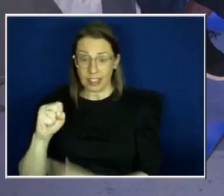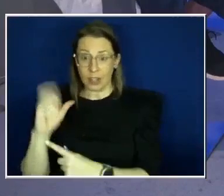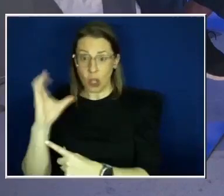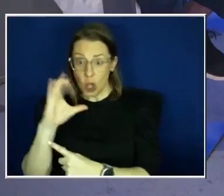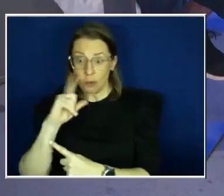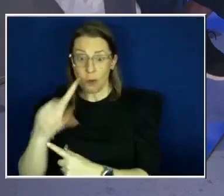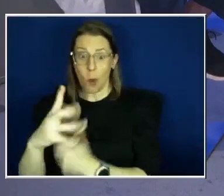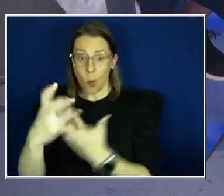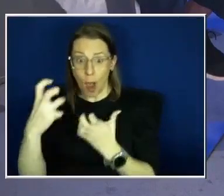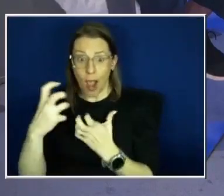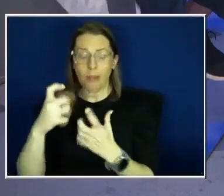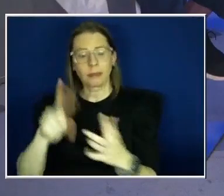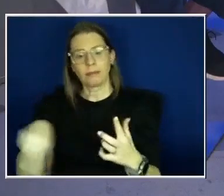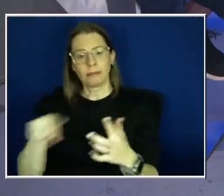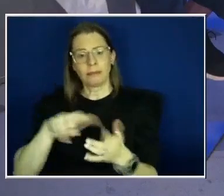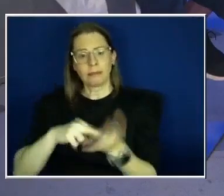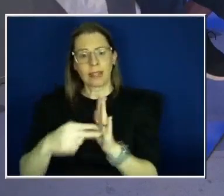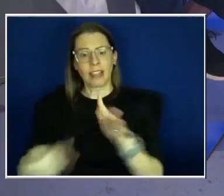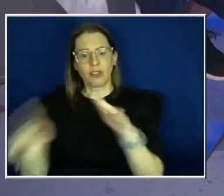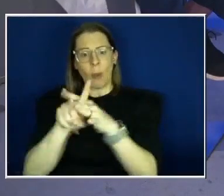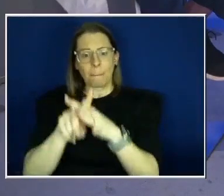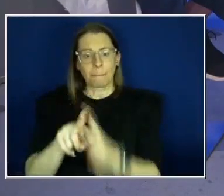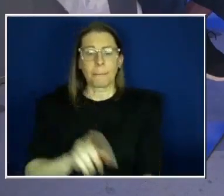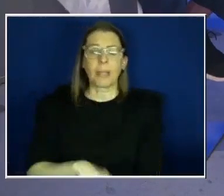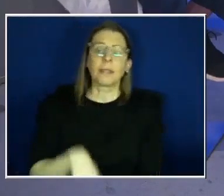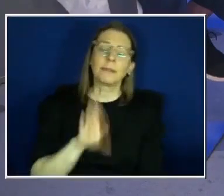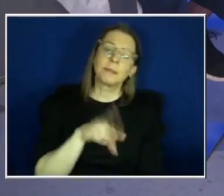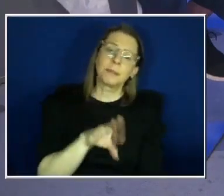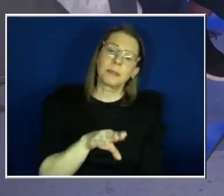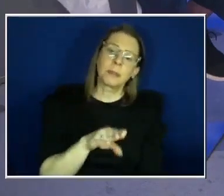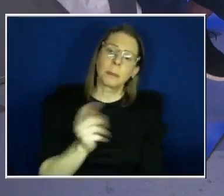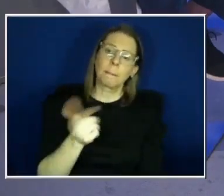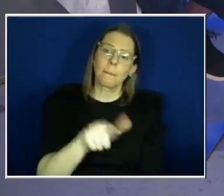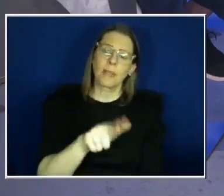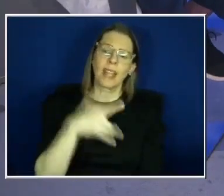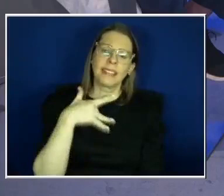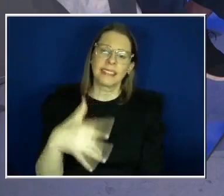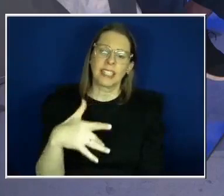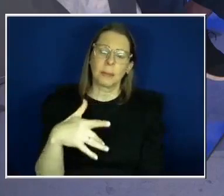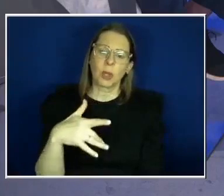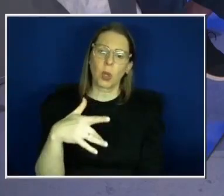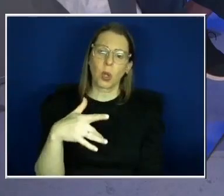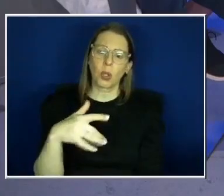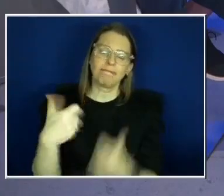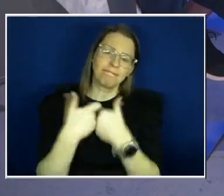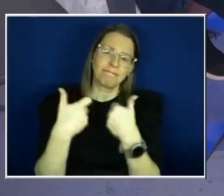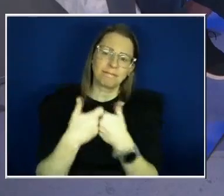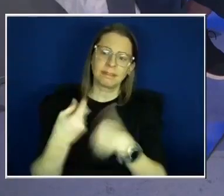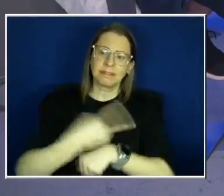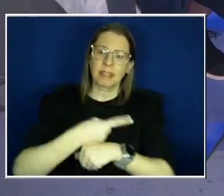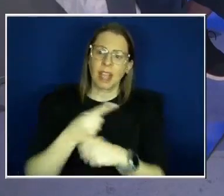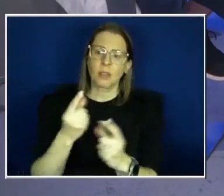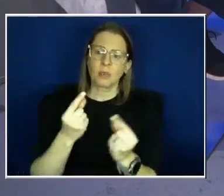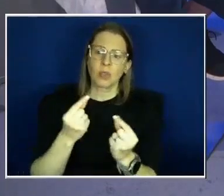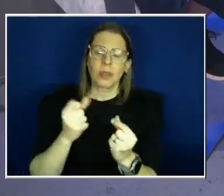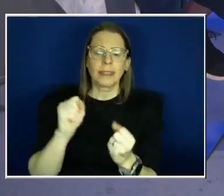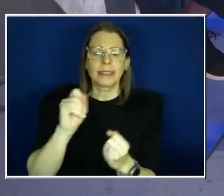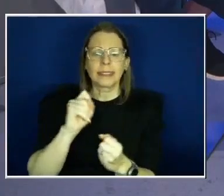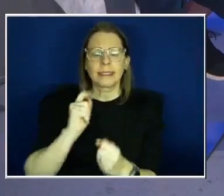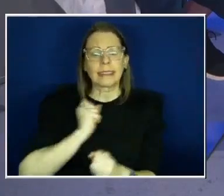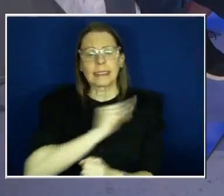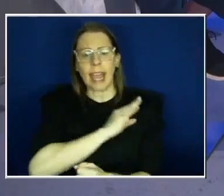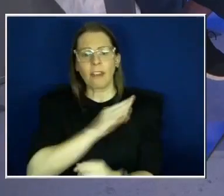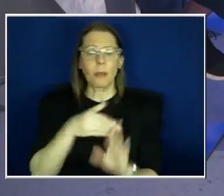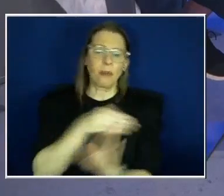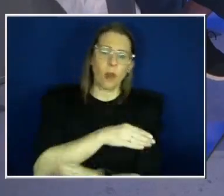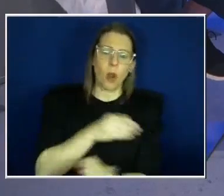the exciting part. Dr. Yedlinski, you walk us through kind of a typical match day. What are you and your staff doing kind of before, during, and after a match? Oh, that's a